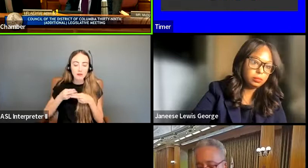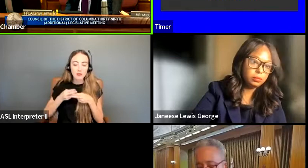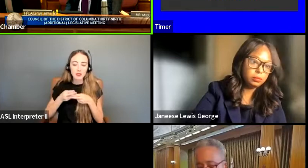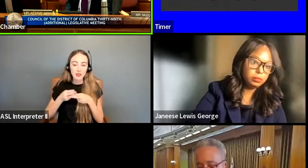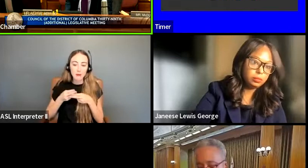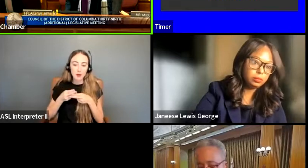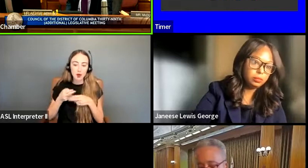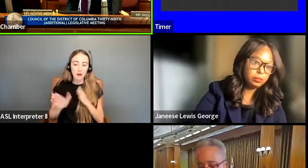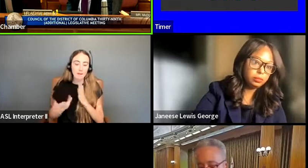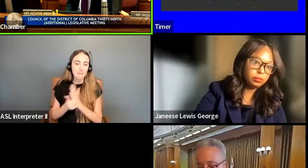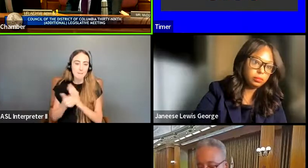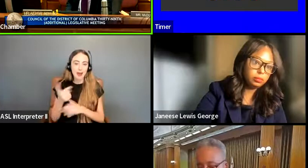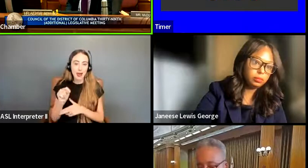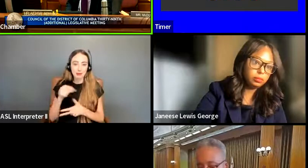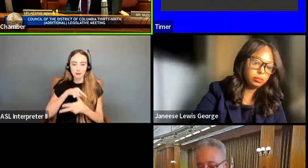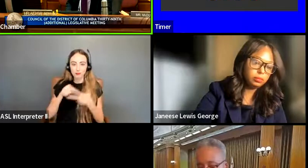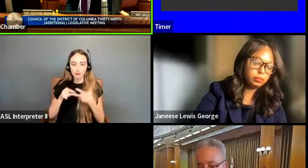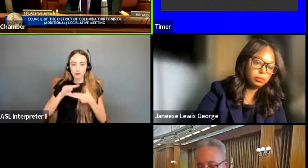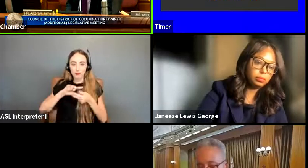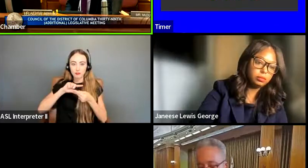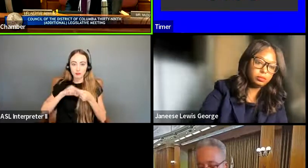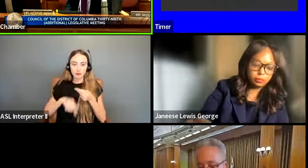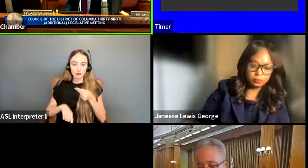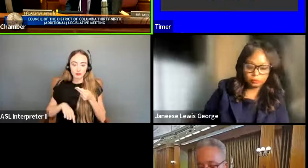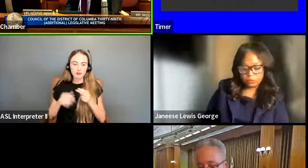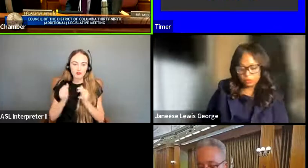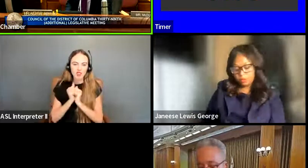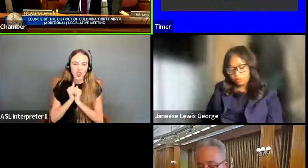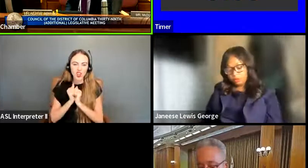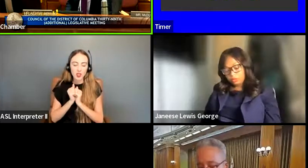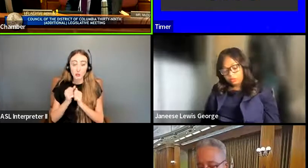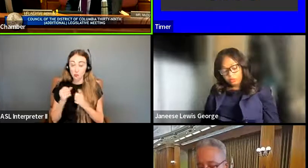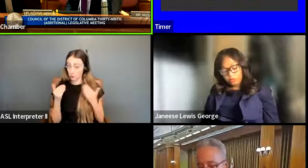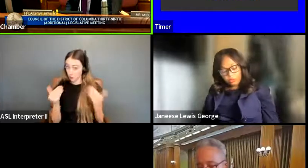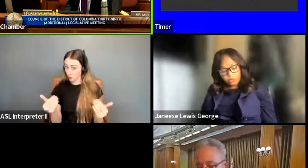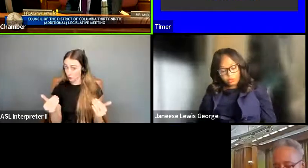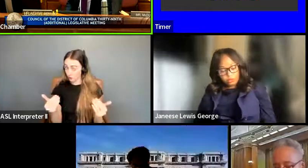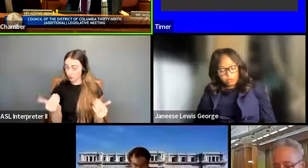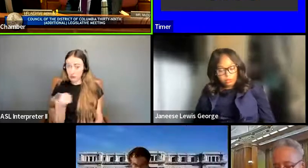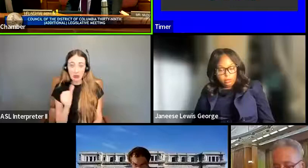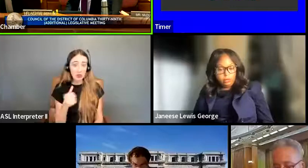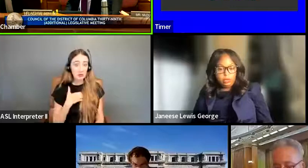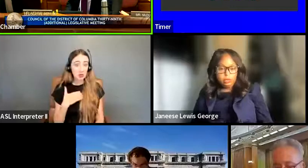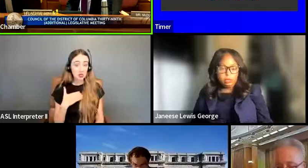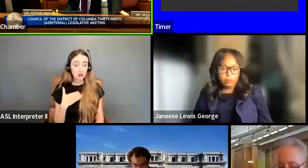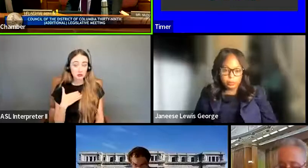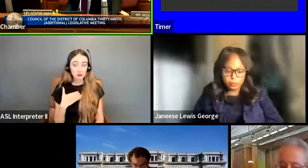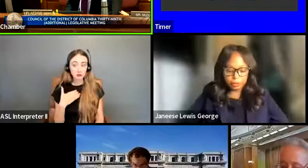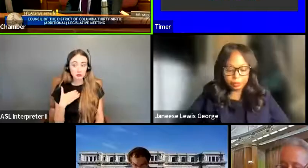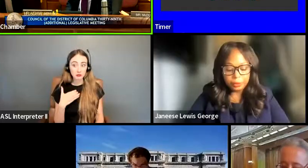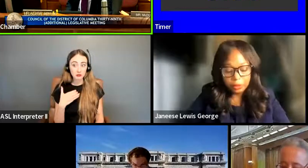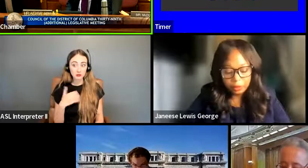There's no objection. We'll consider them in block. I'll say so moved. Is there any objection?